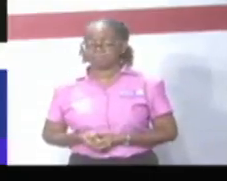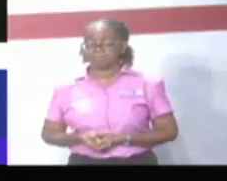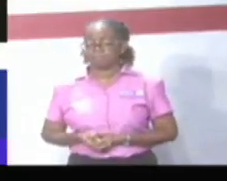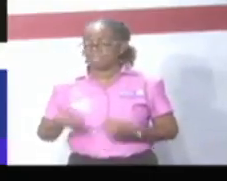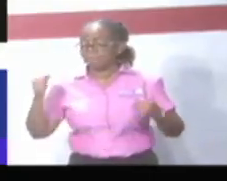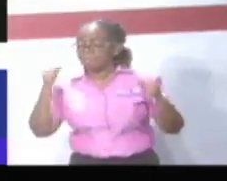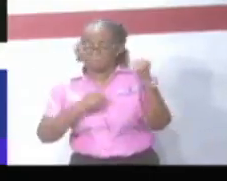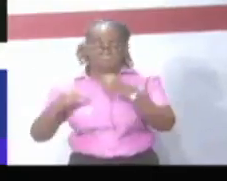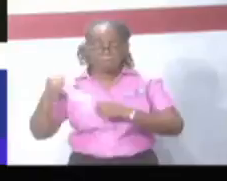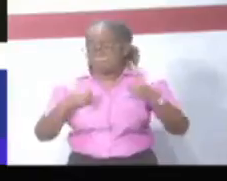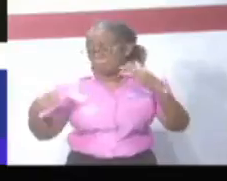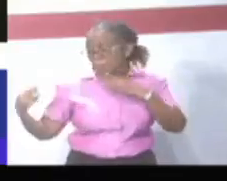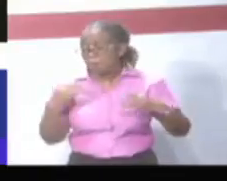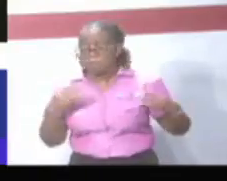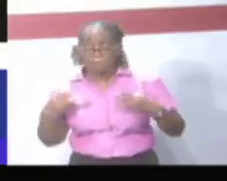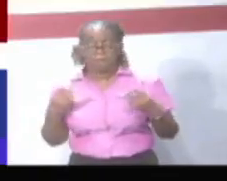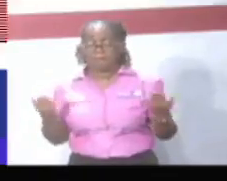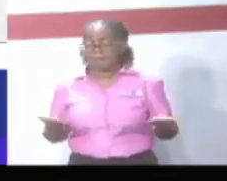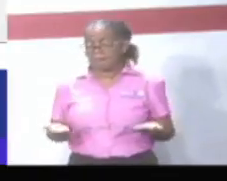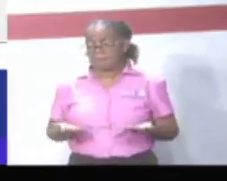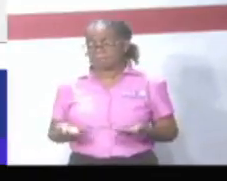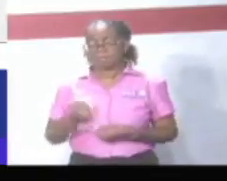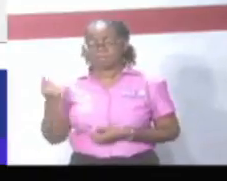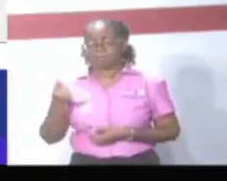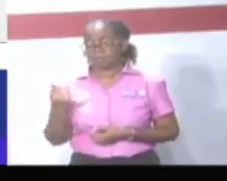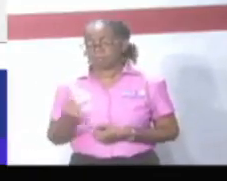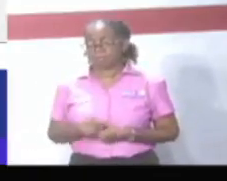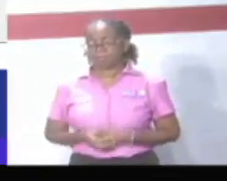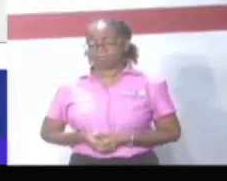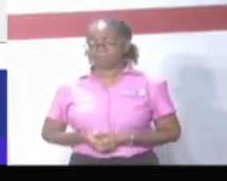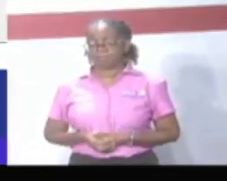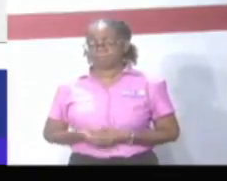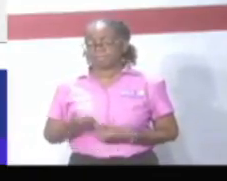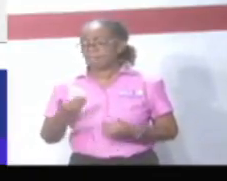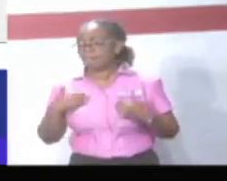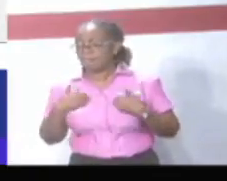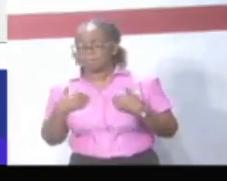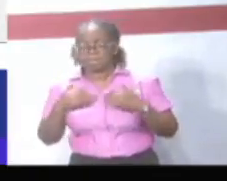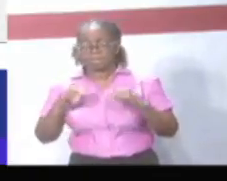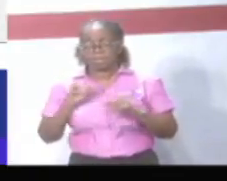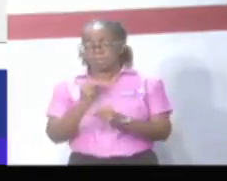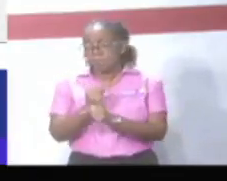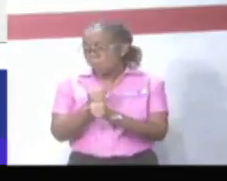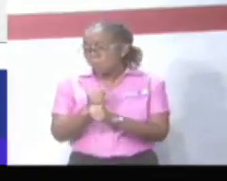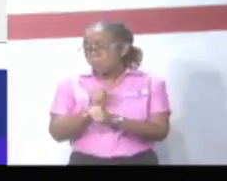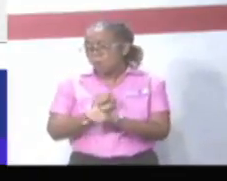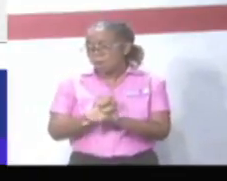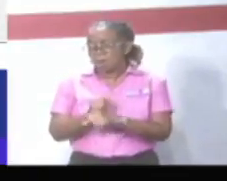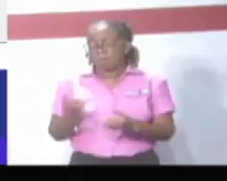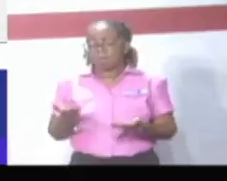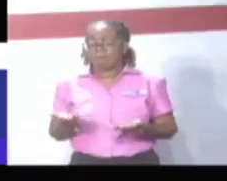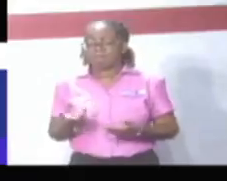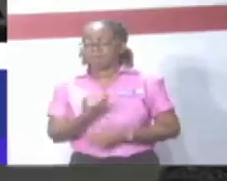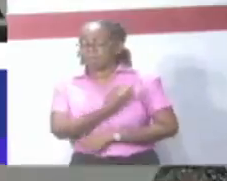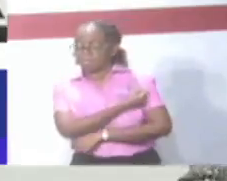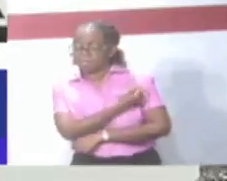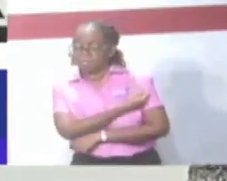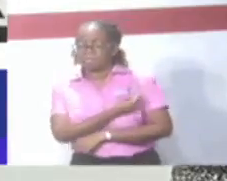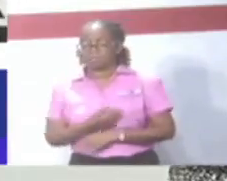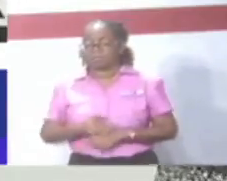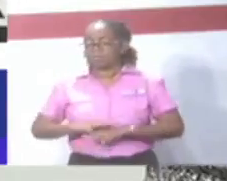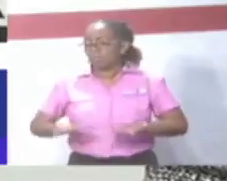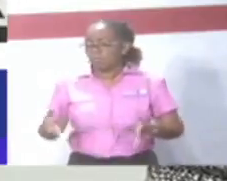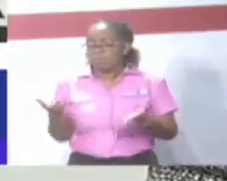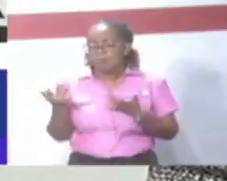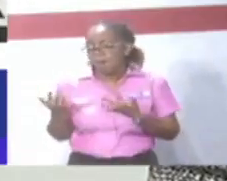this war is vaccination. Don't delay. Get vaccinated today.